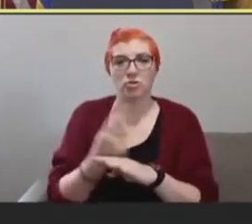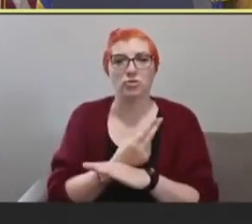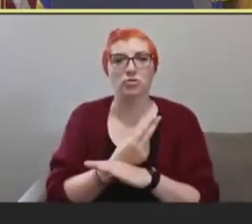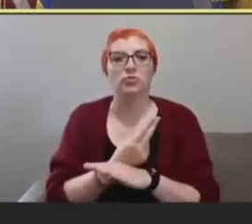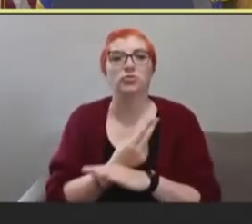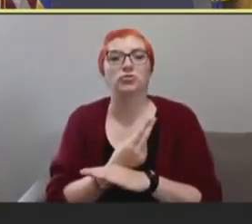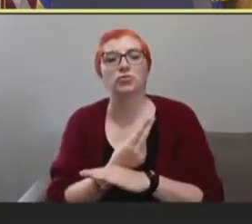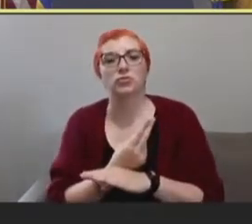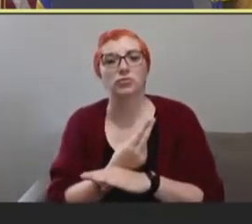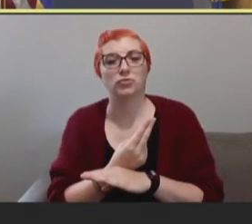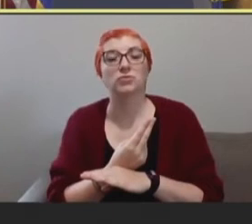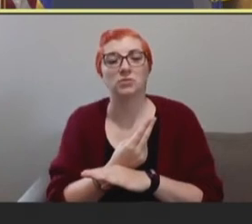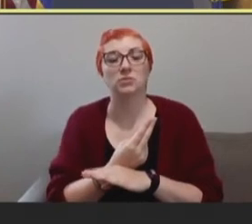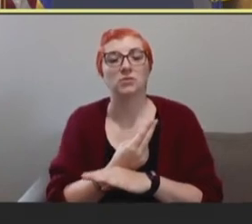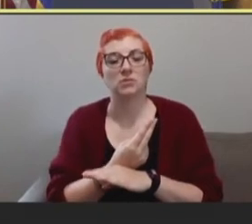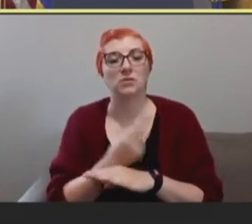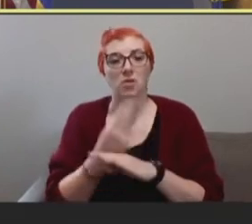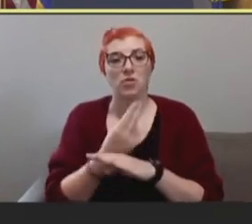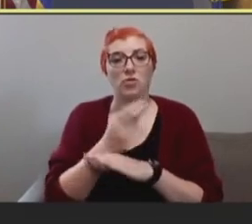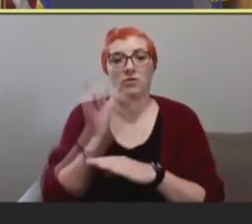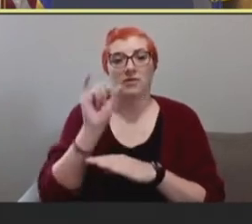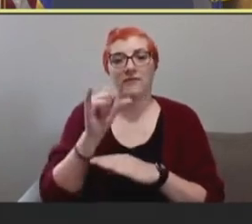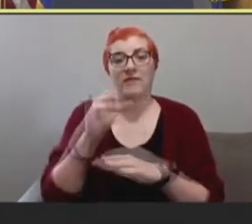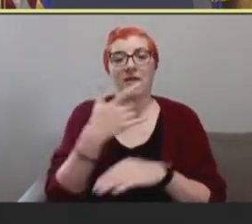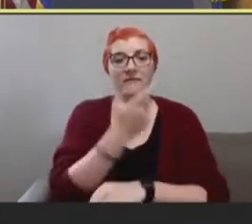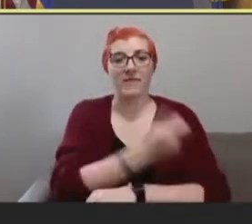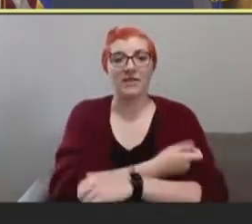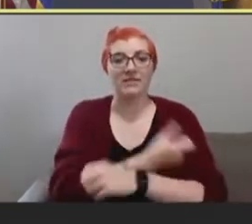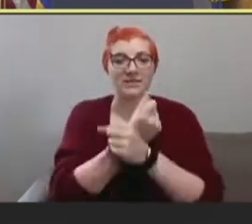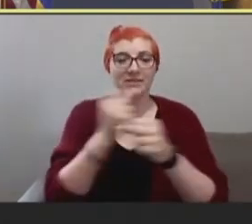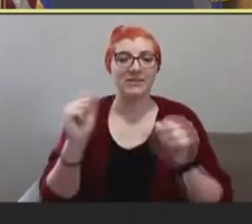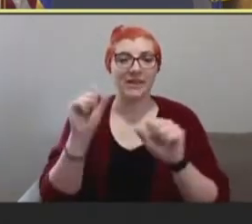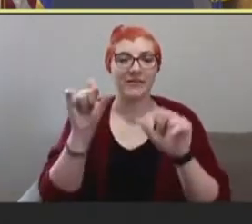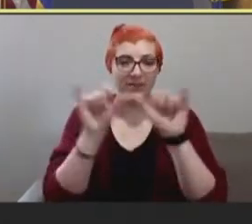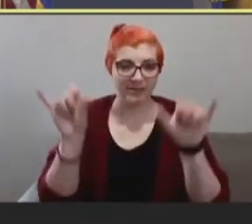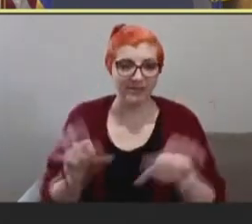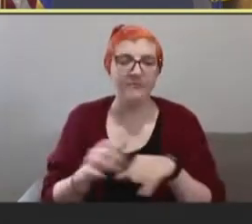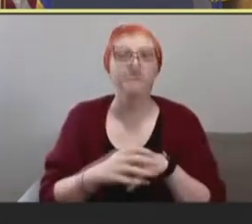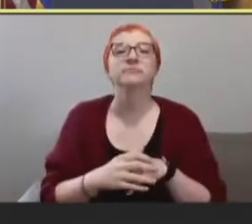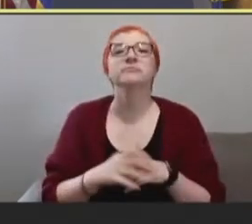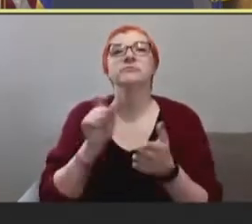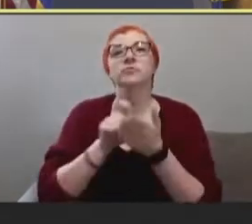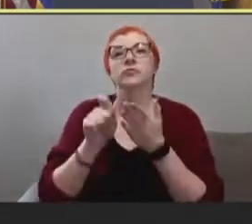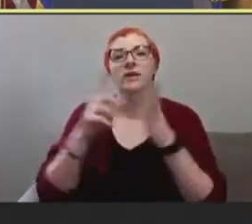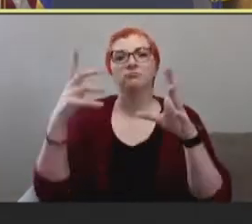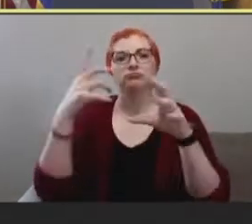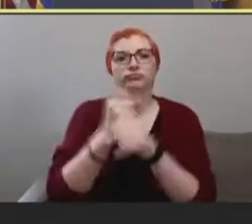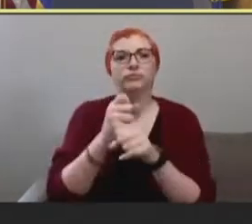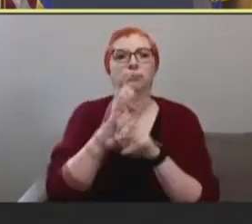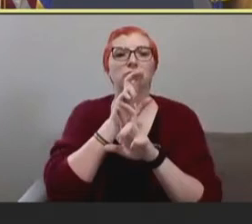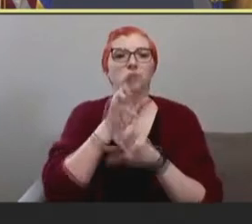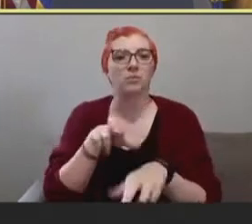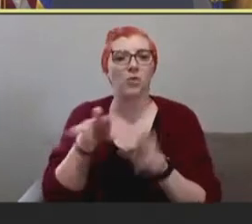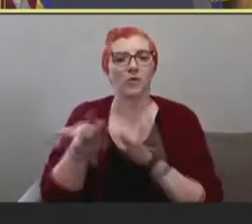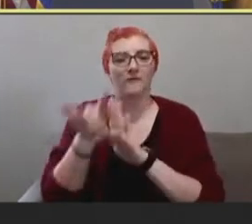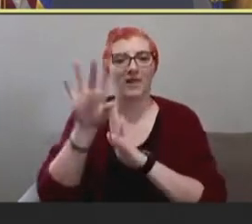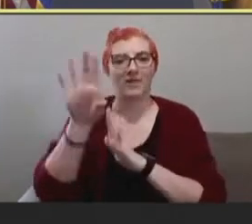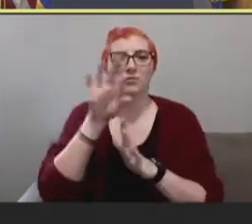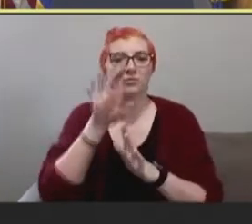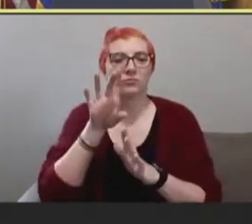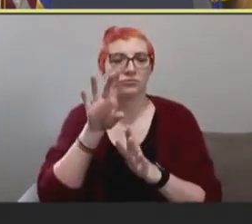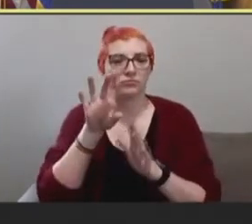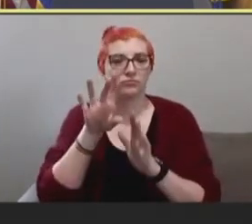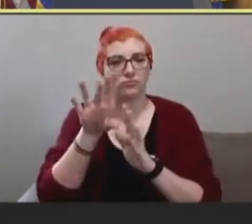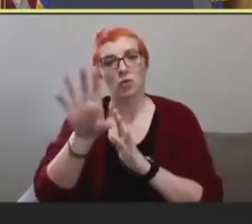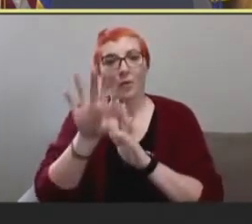and use of the vaccine safety system. Write a succinct report summarizing your findings, and to complete